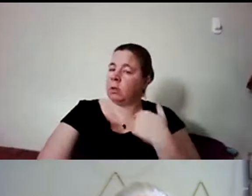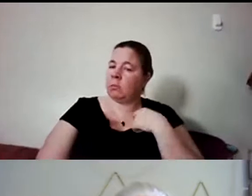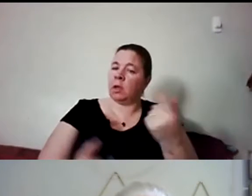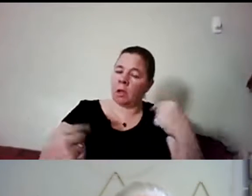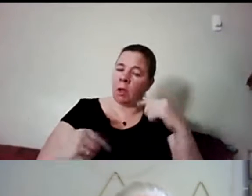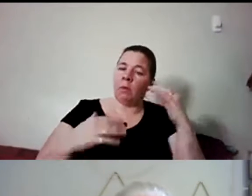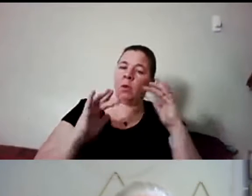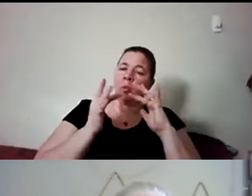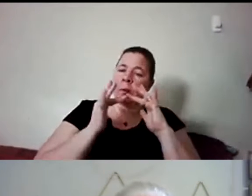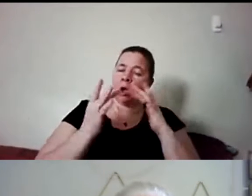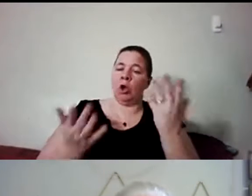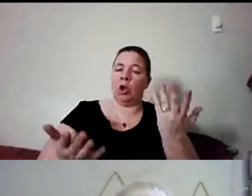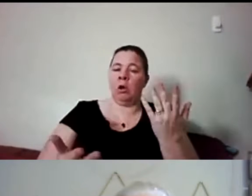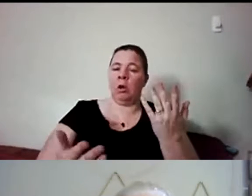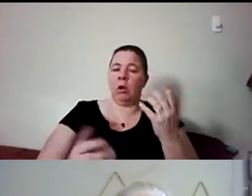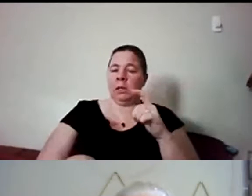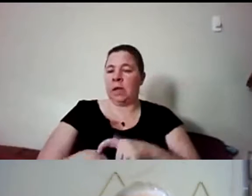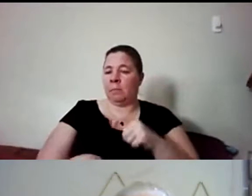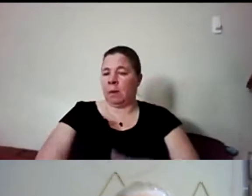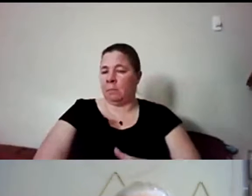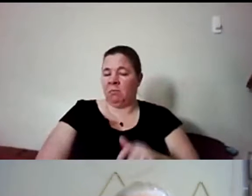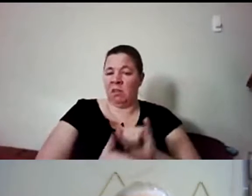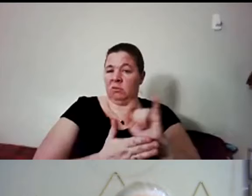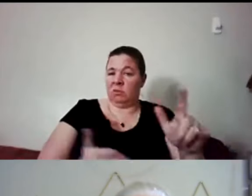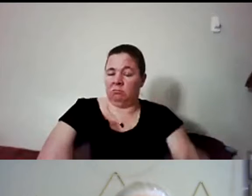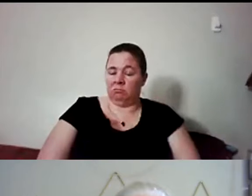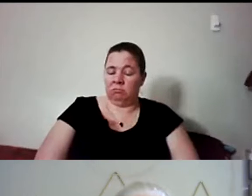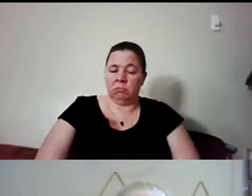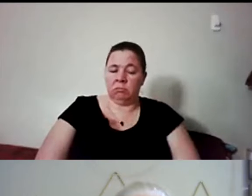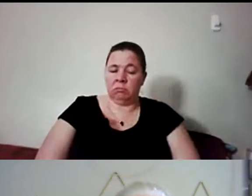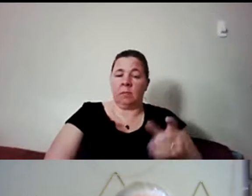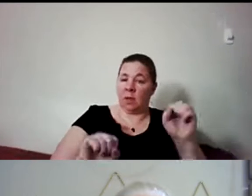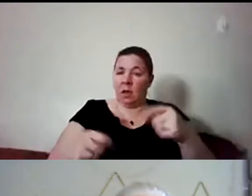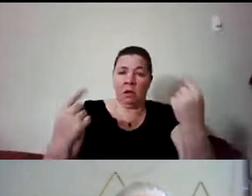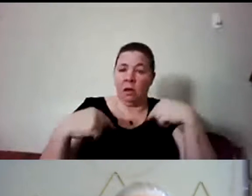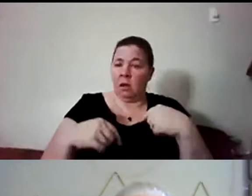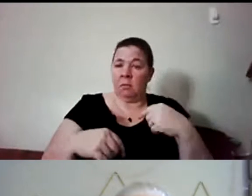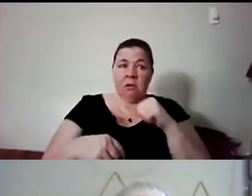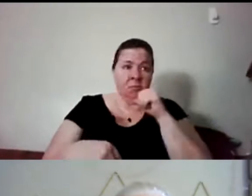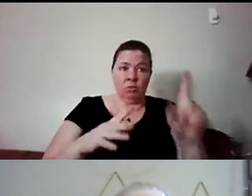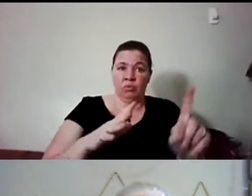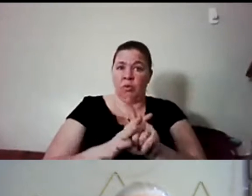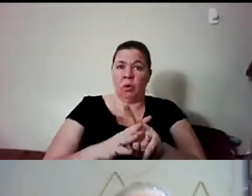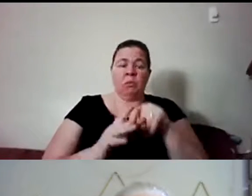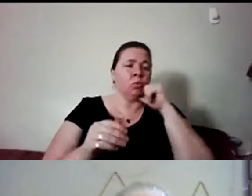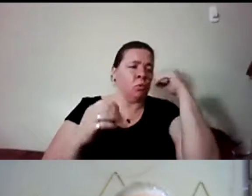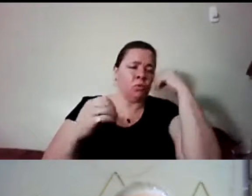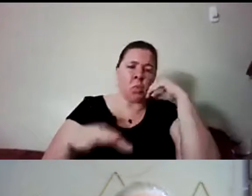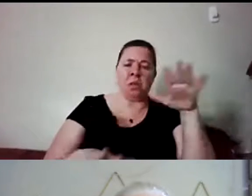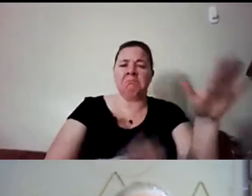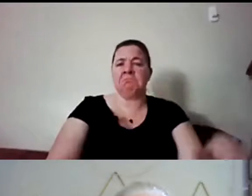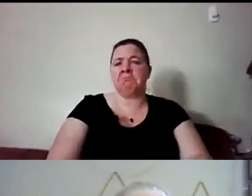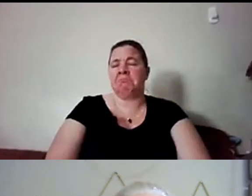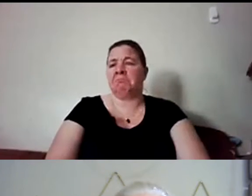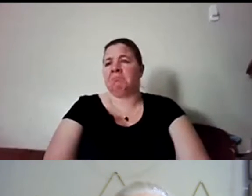webinar. And the webinar time is this, is that, and that's it. If they can come, great. If they don't come, don't sweat it. This company has made it